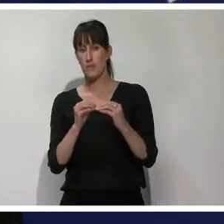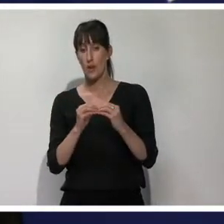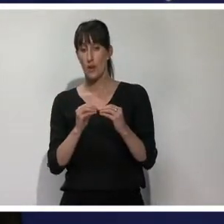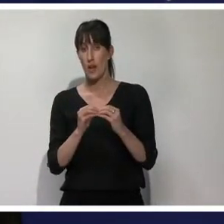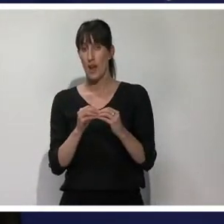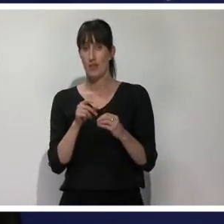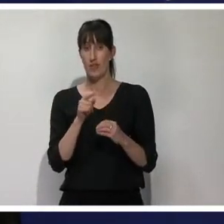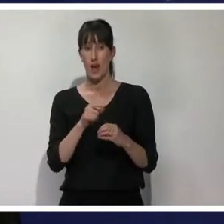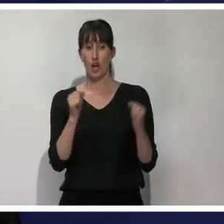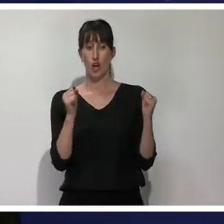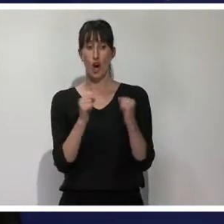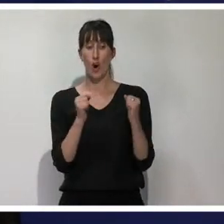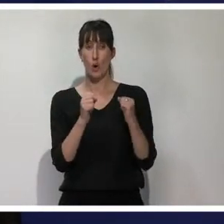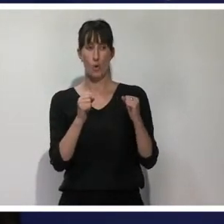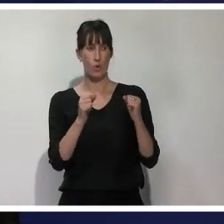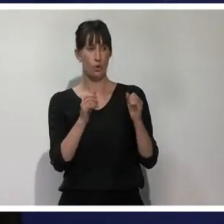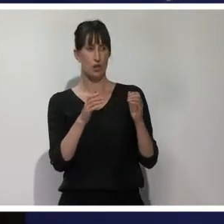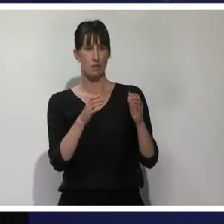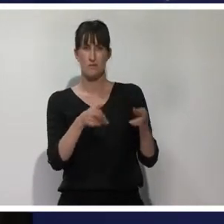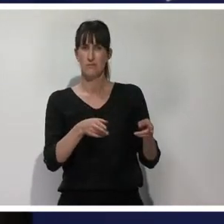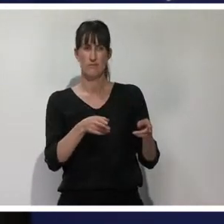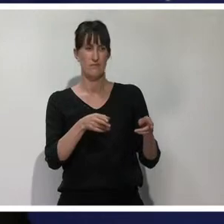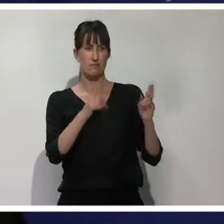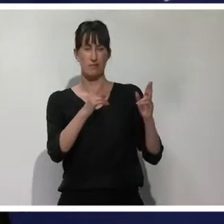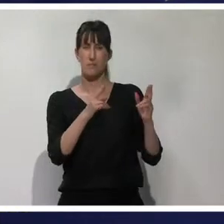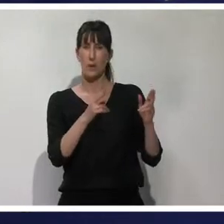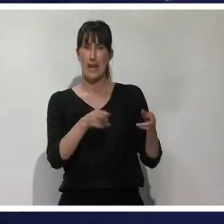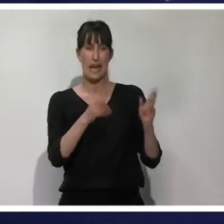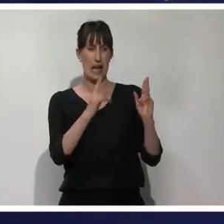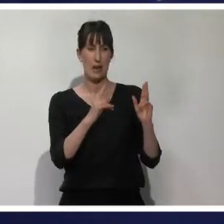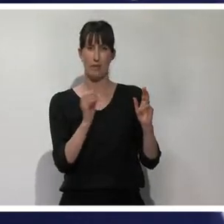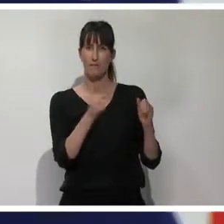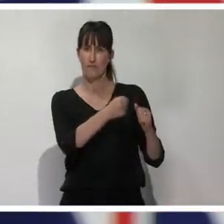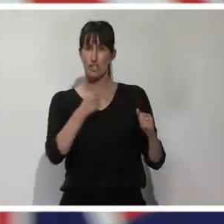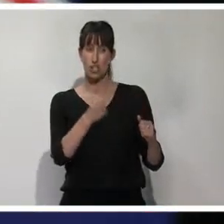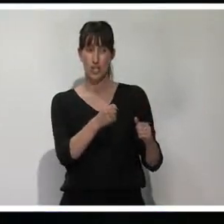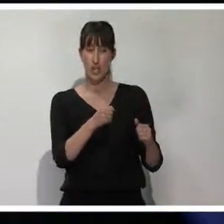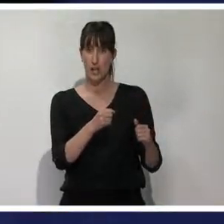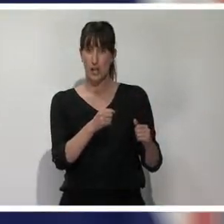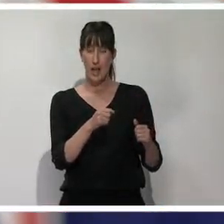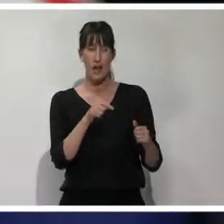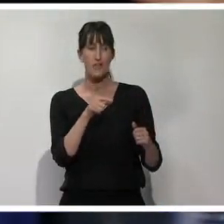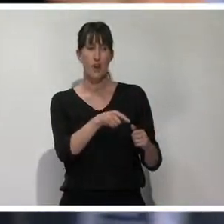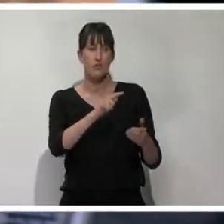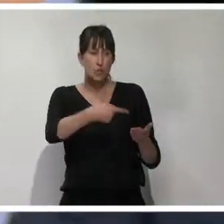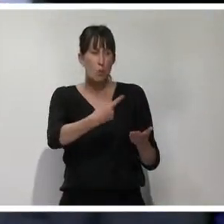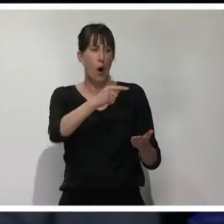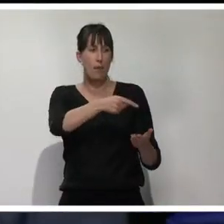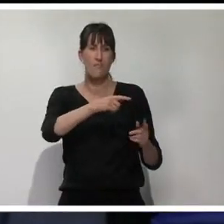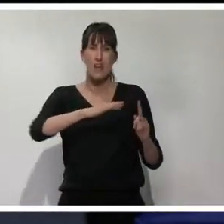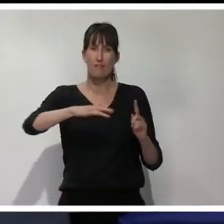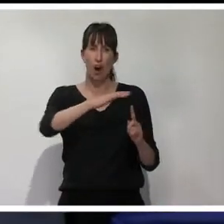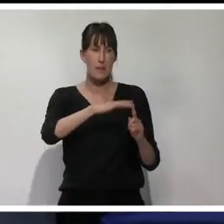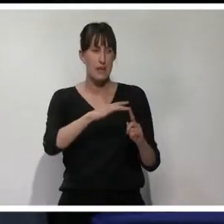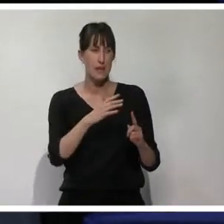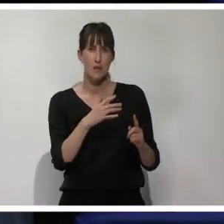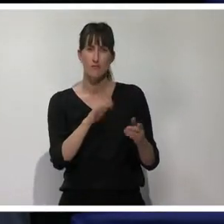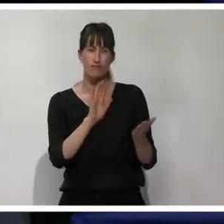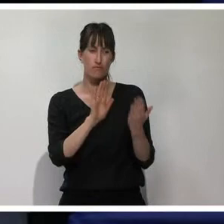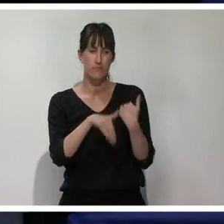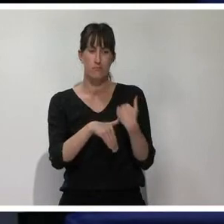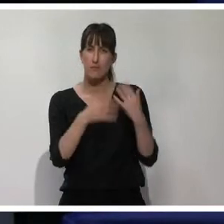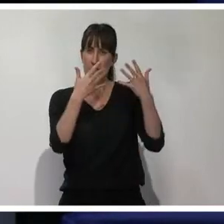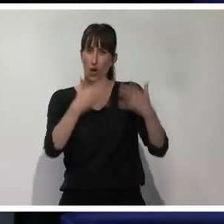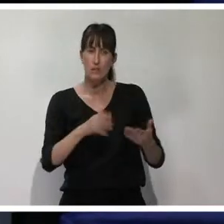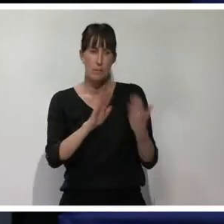store in order to rule out that? You mean of the environment, of the surfaces? I couldn't say, but it won't be today.